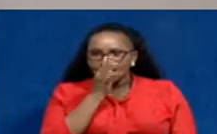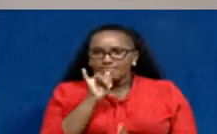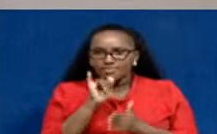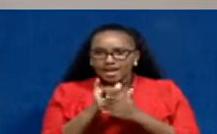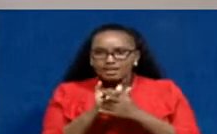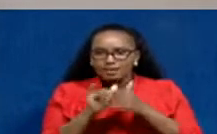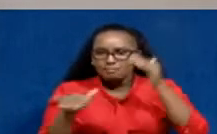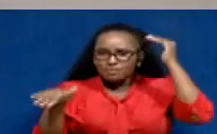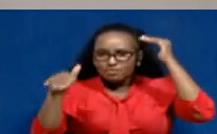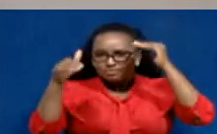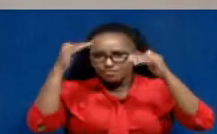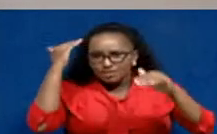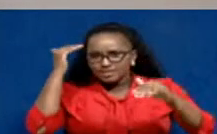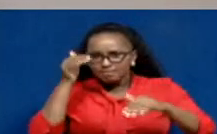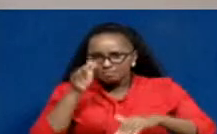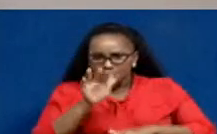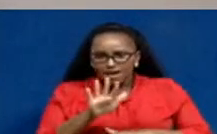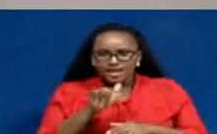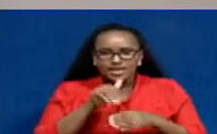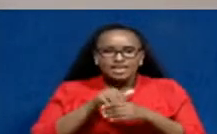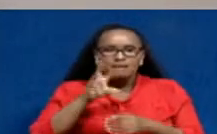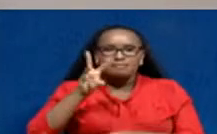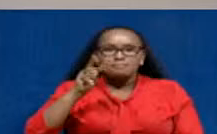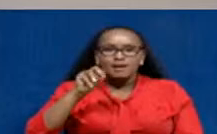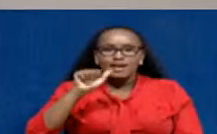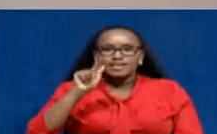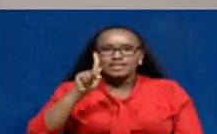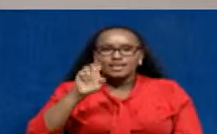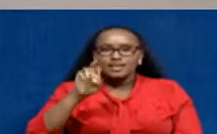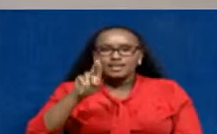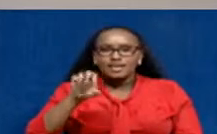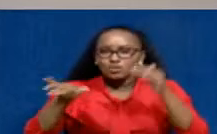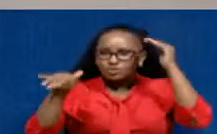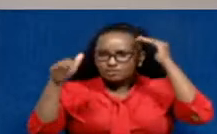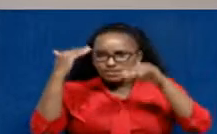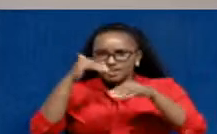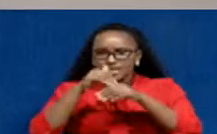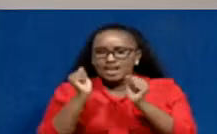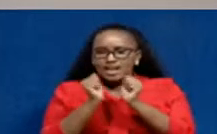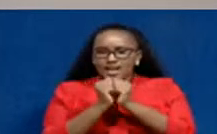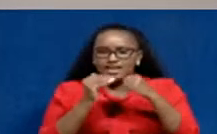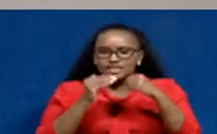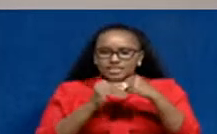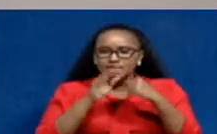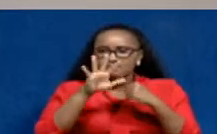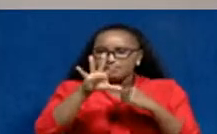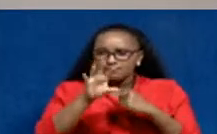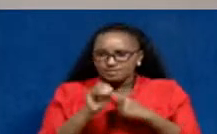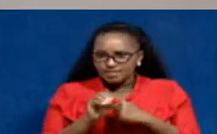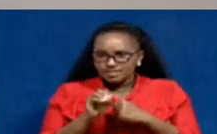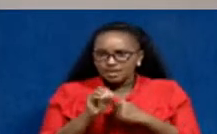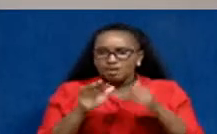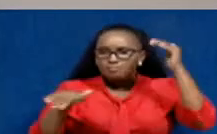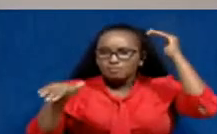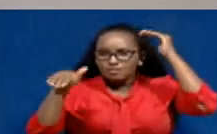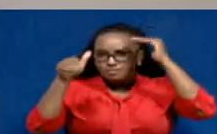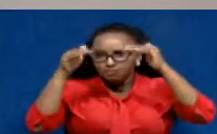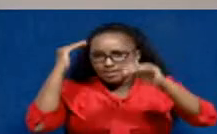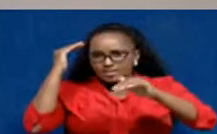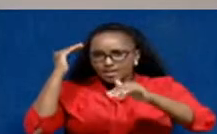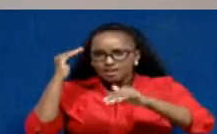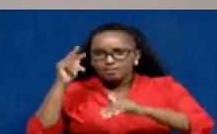His professor at Makerere University in the 1950s, Professor